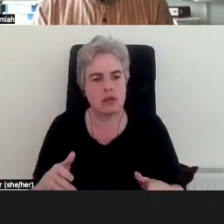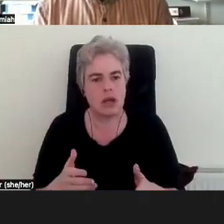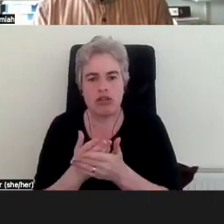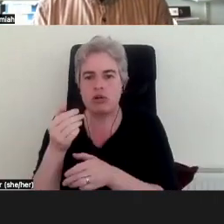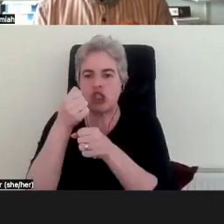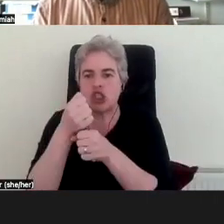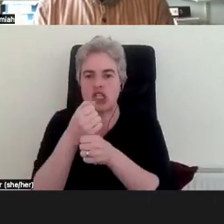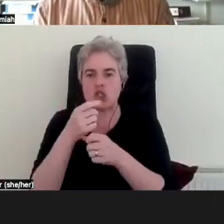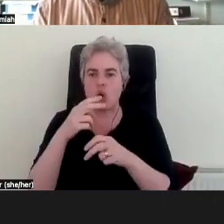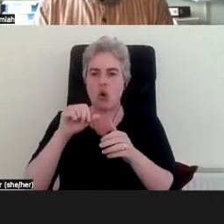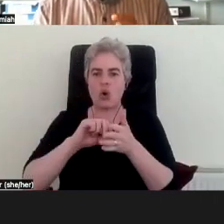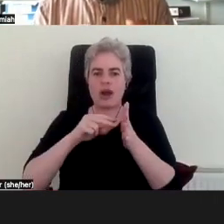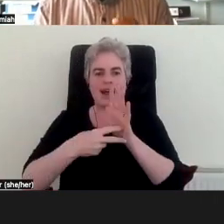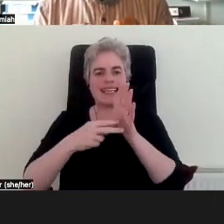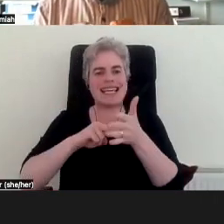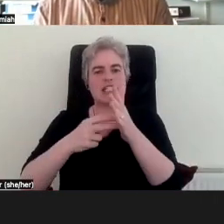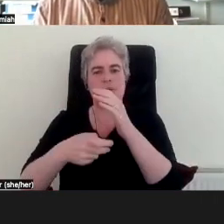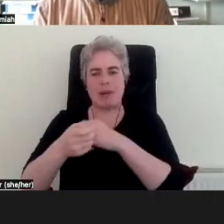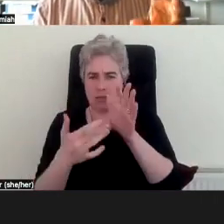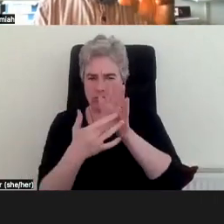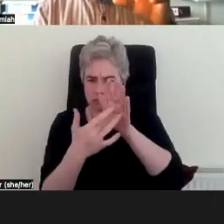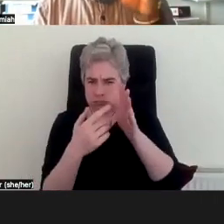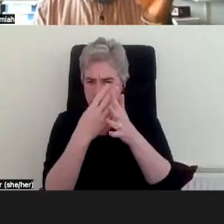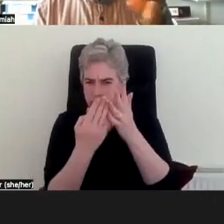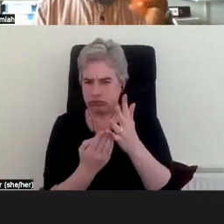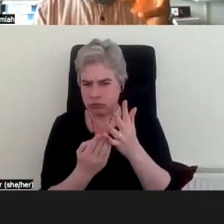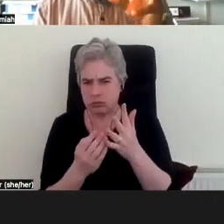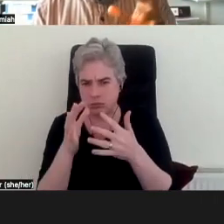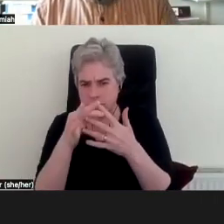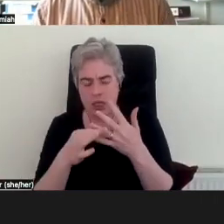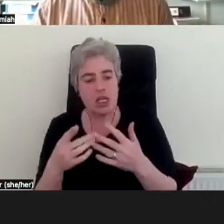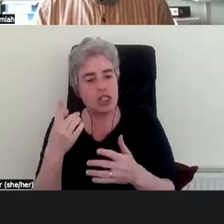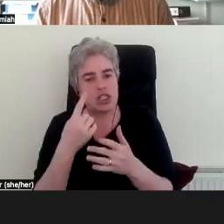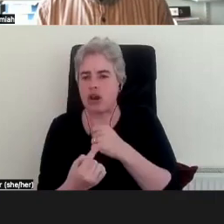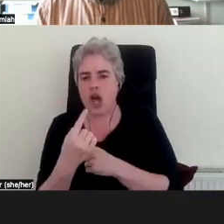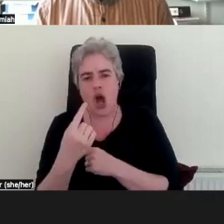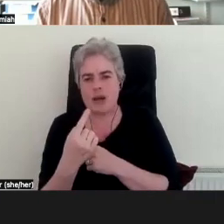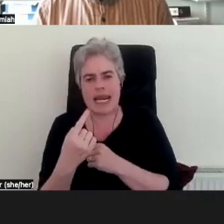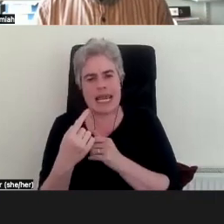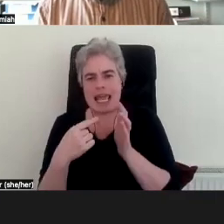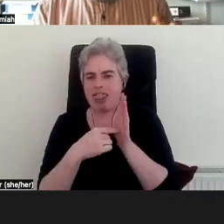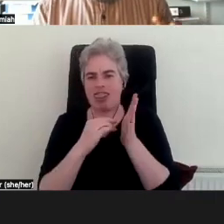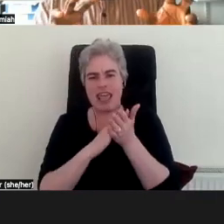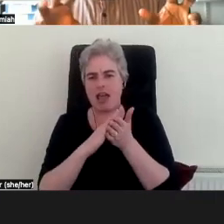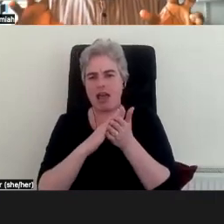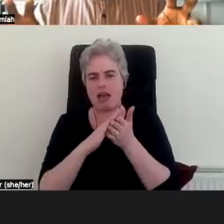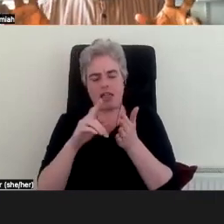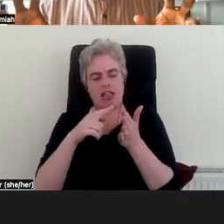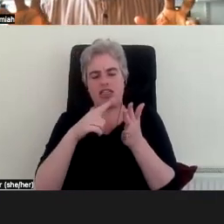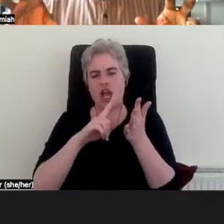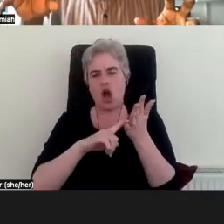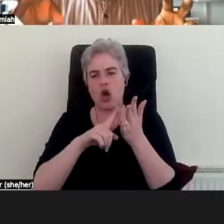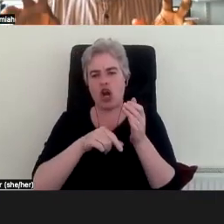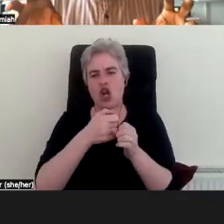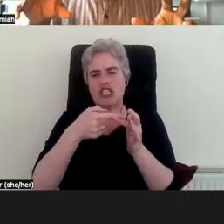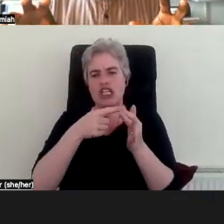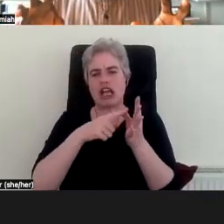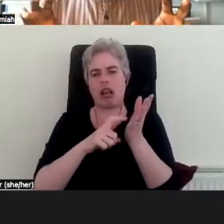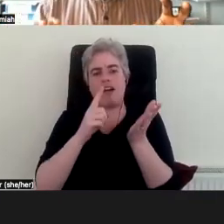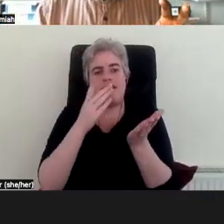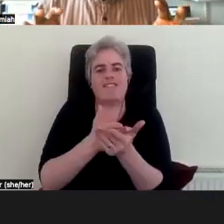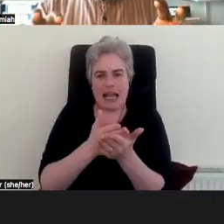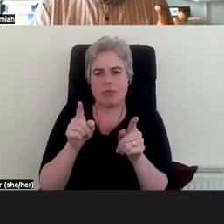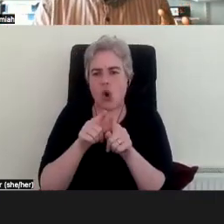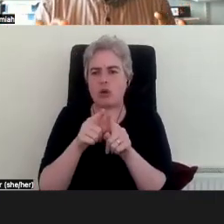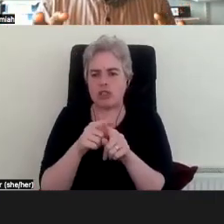critical factor. So it's not simply a theological fact, but also it becomes a practical